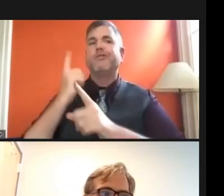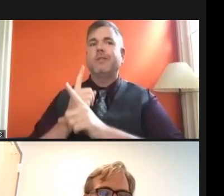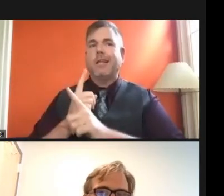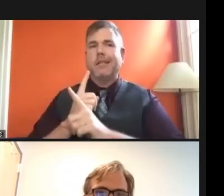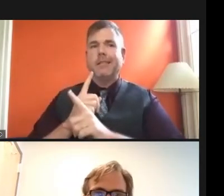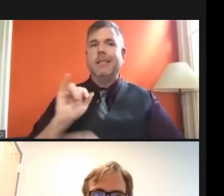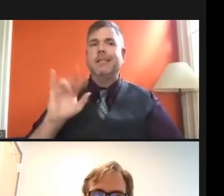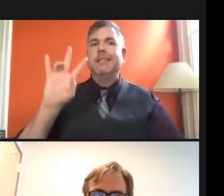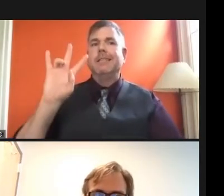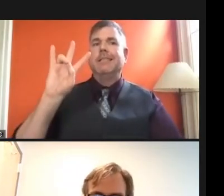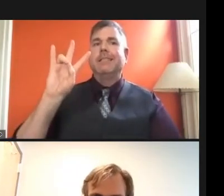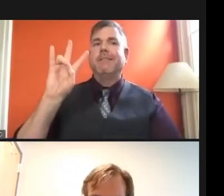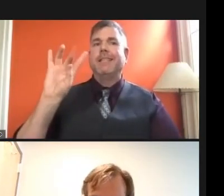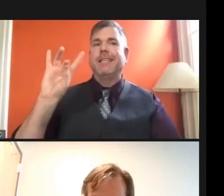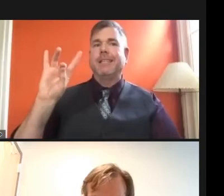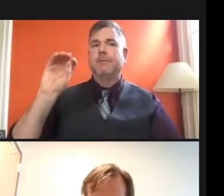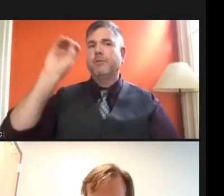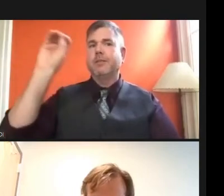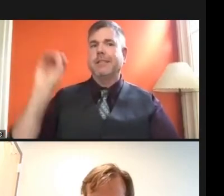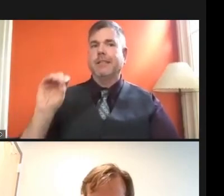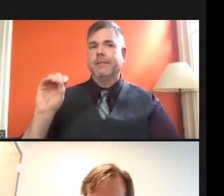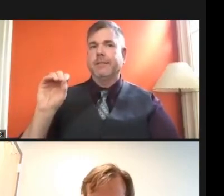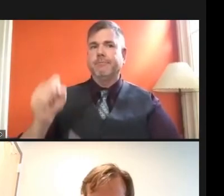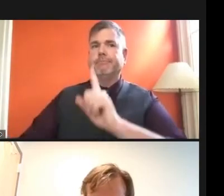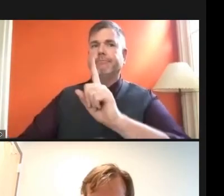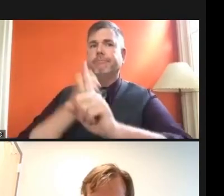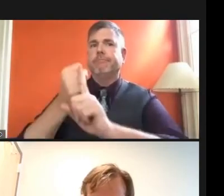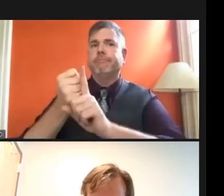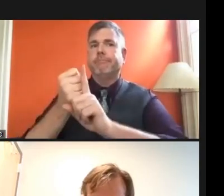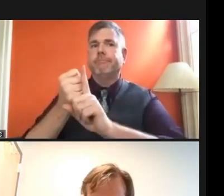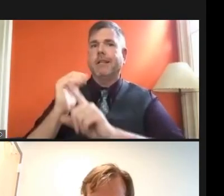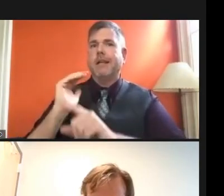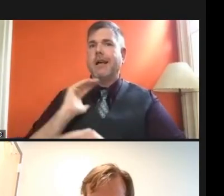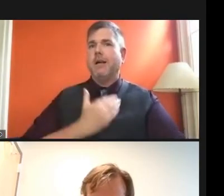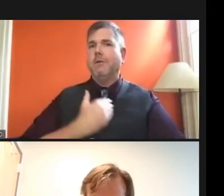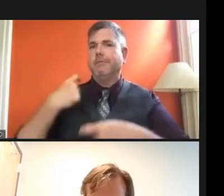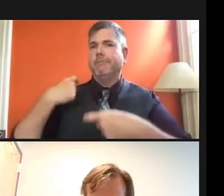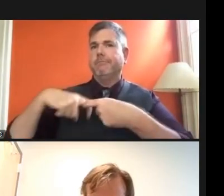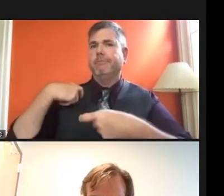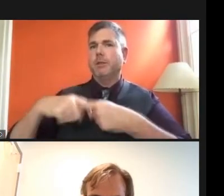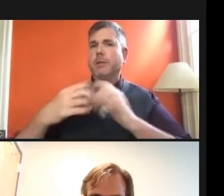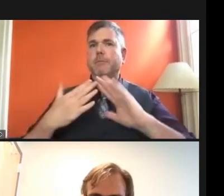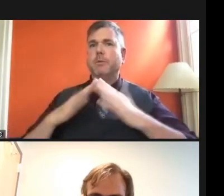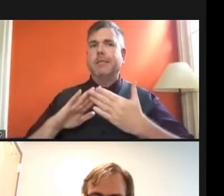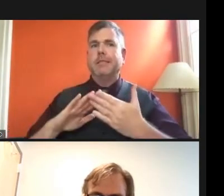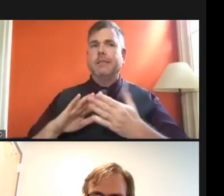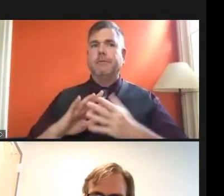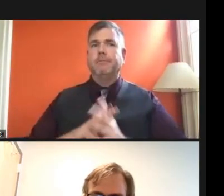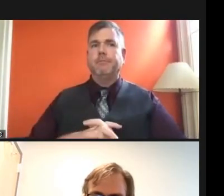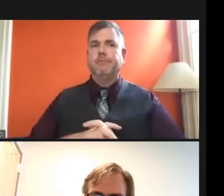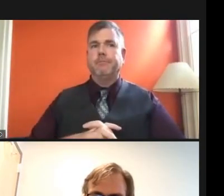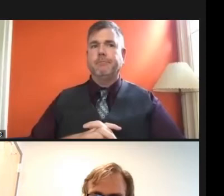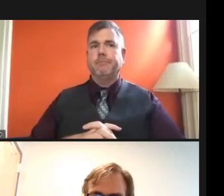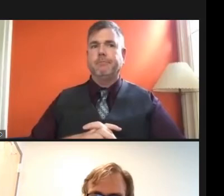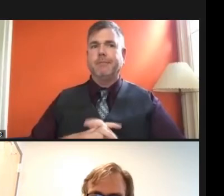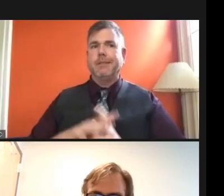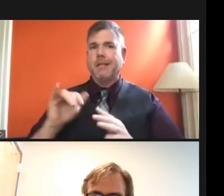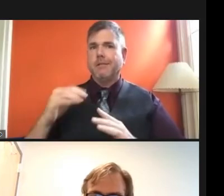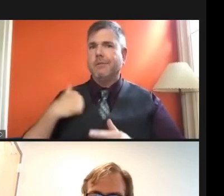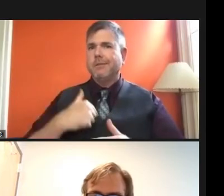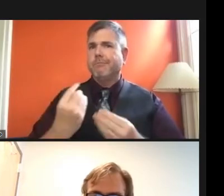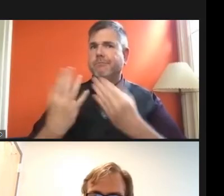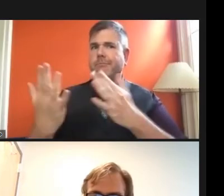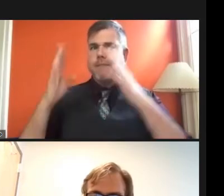are focused on how we provide services to that community. I think a big piece of our work is really partnership